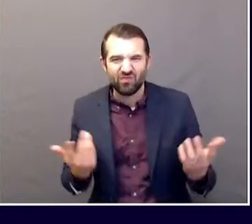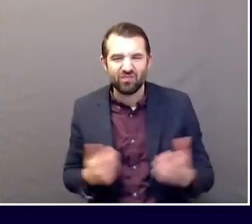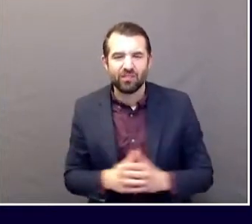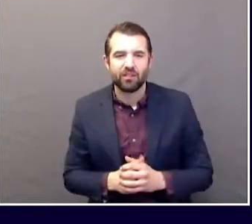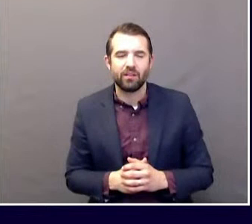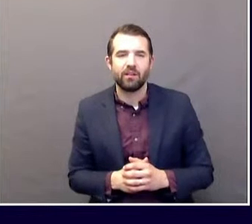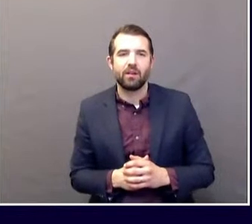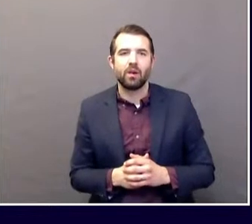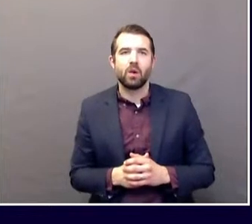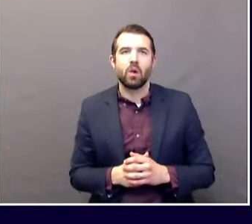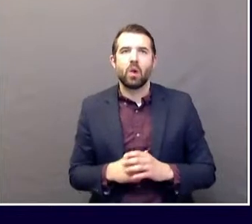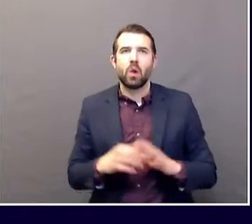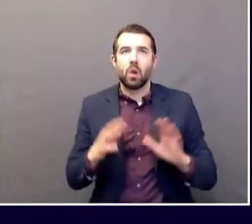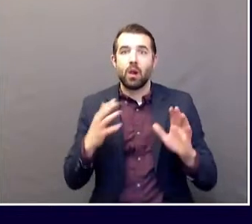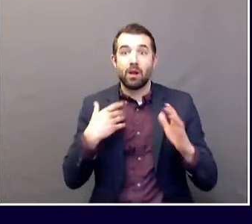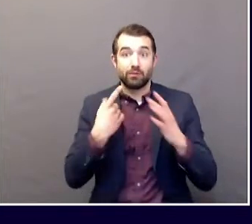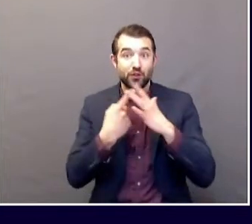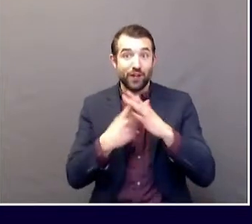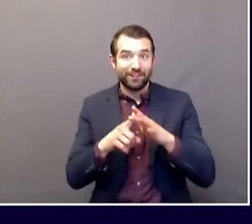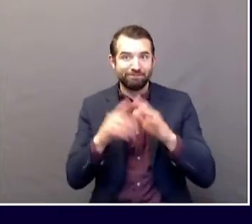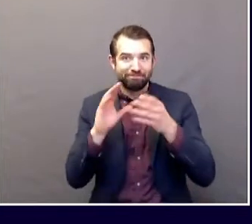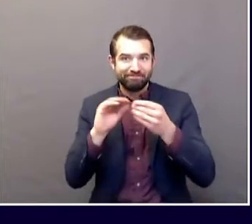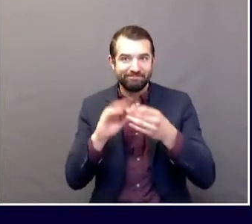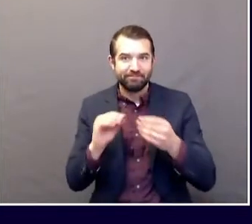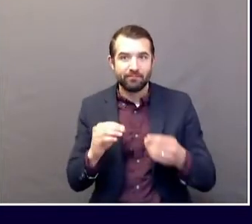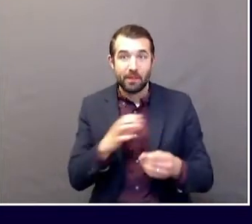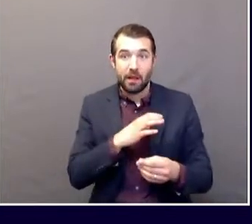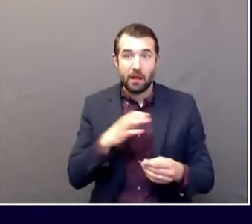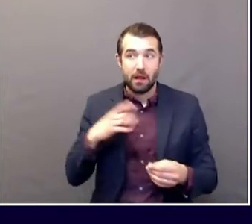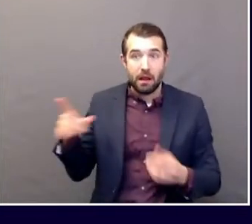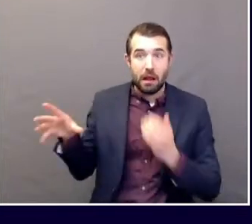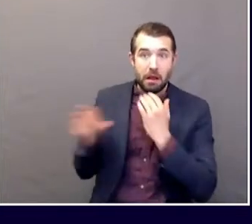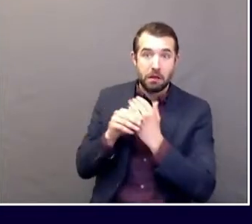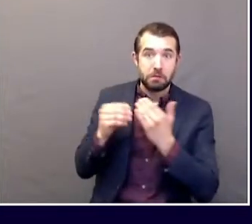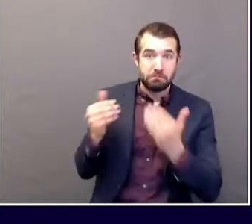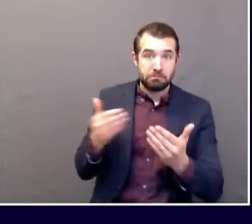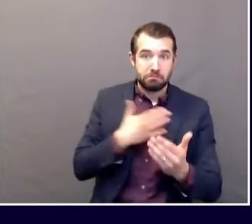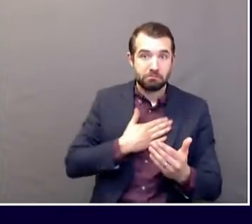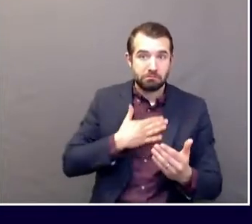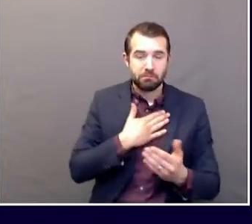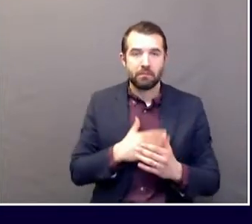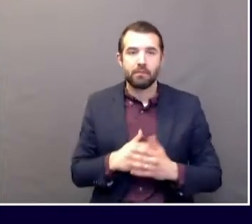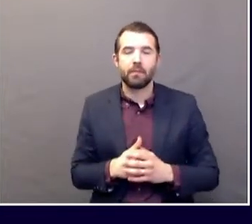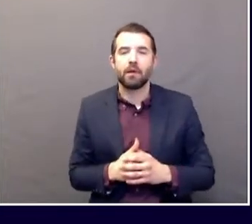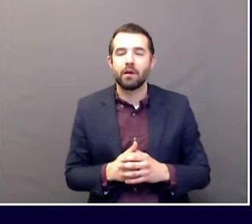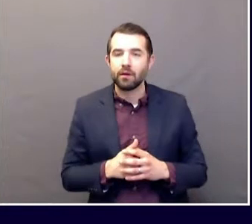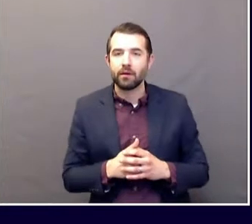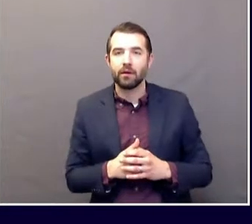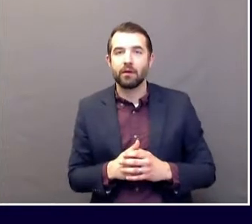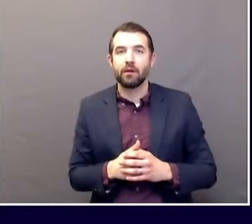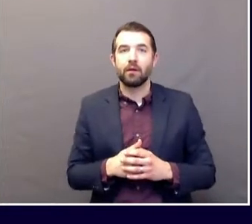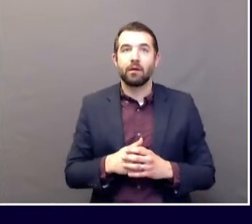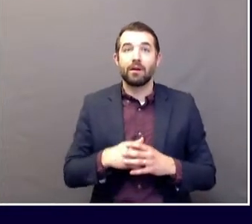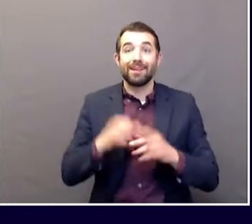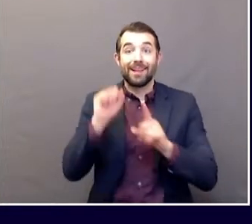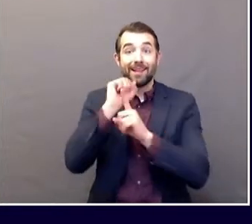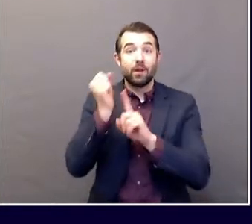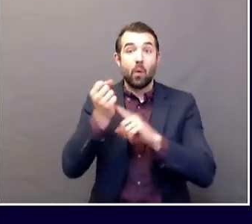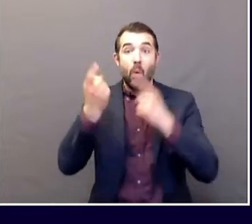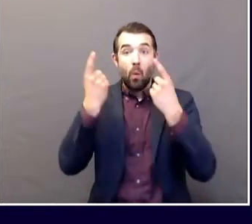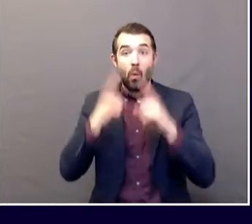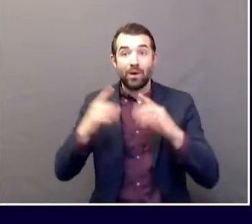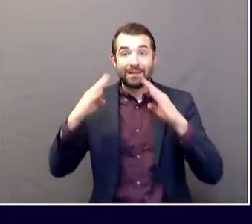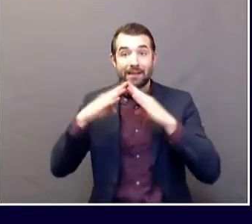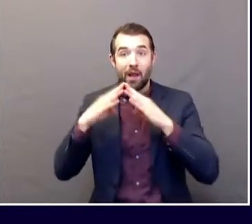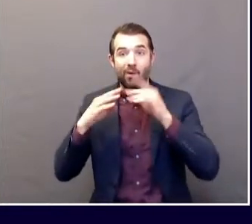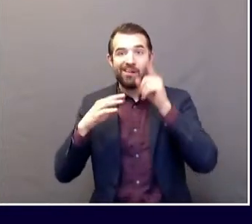please weigh in as well. Let me first start the situation in Mexico that you noted. Megan, so far as